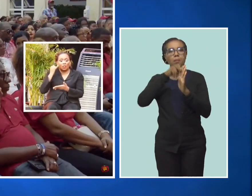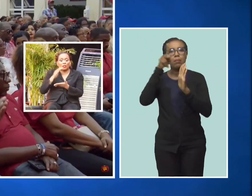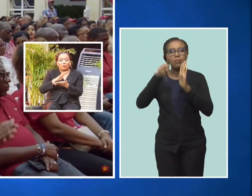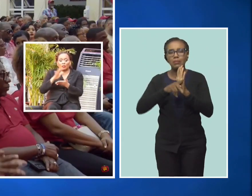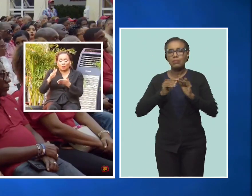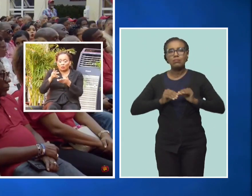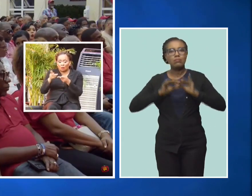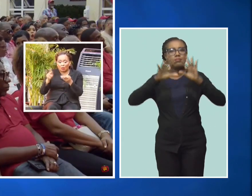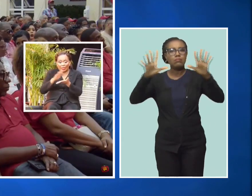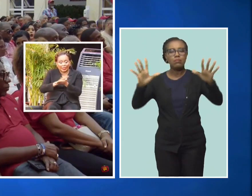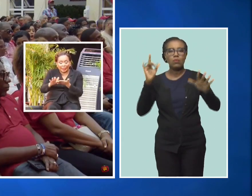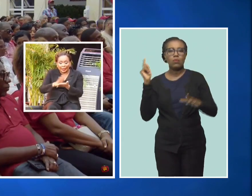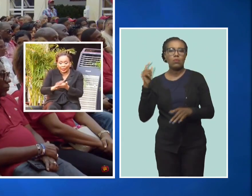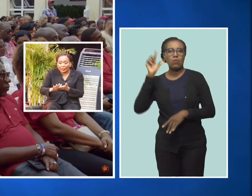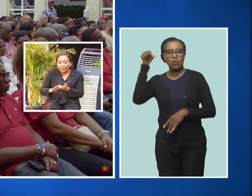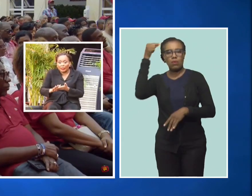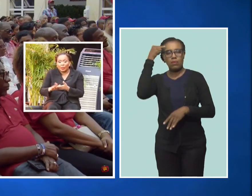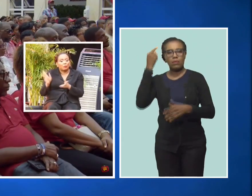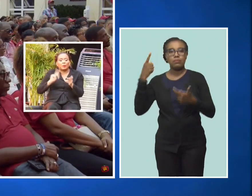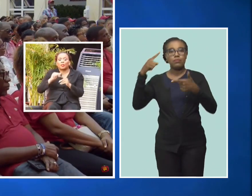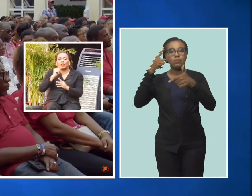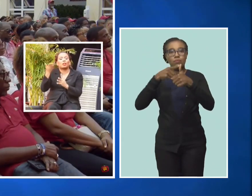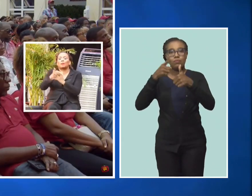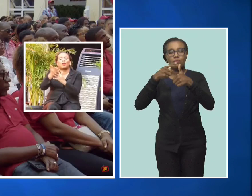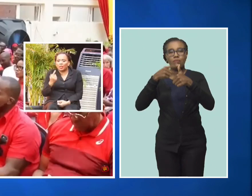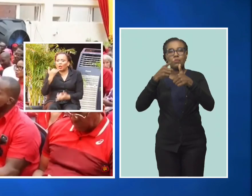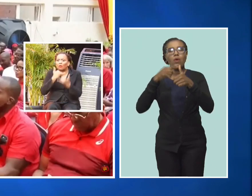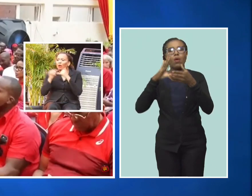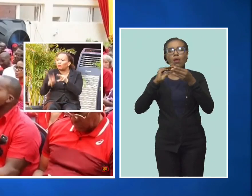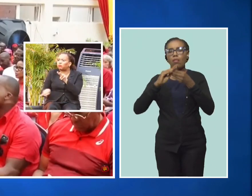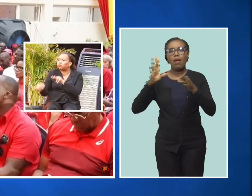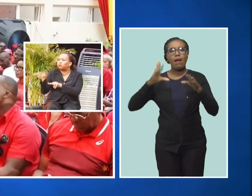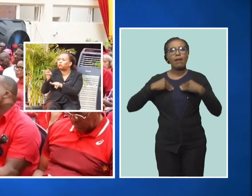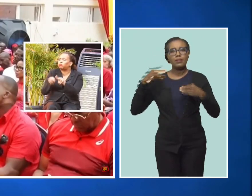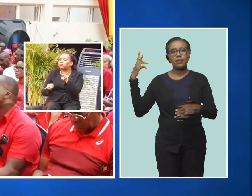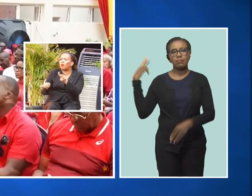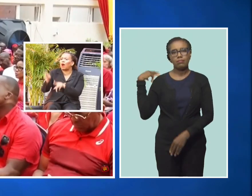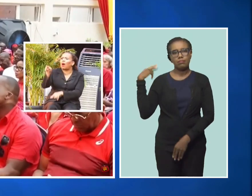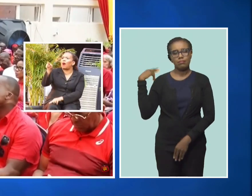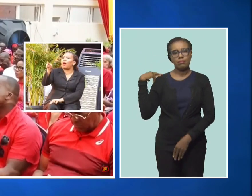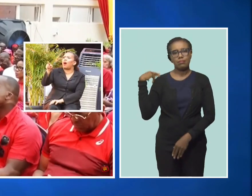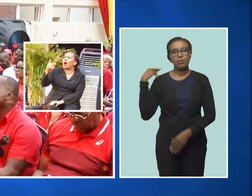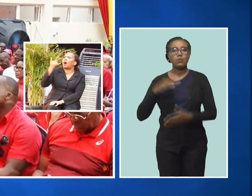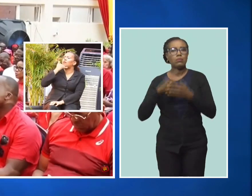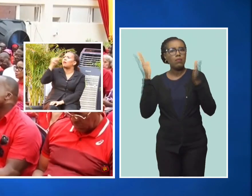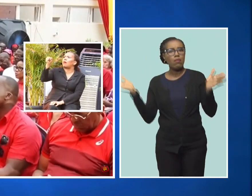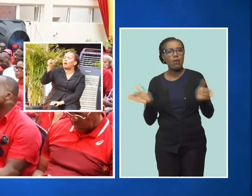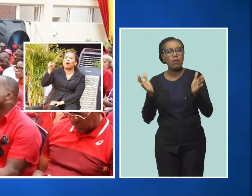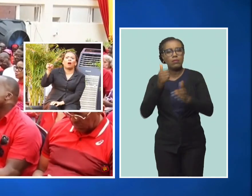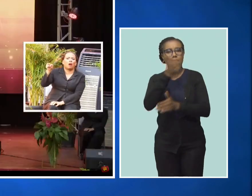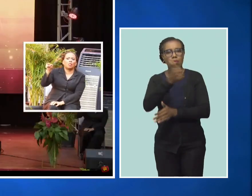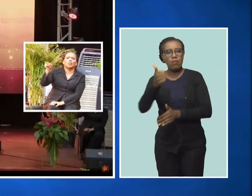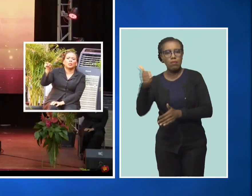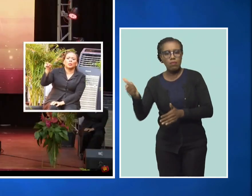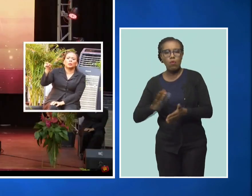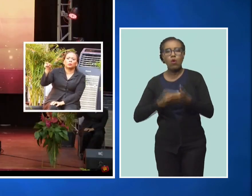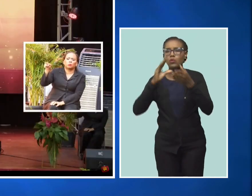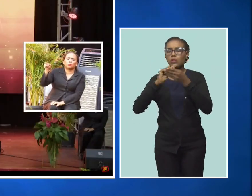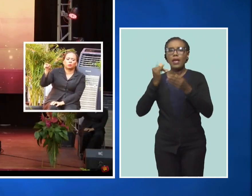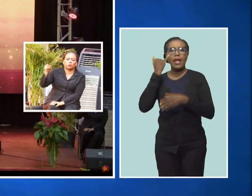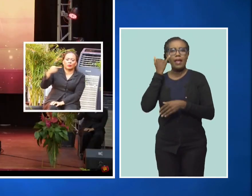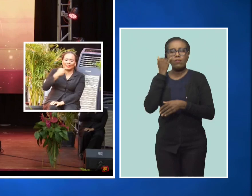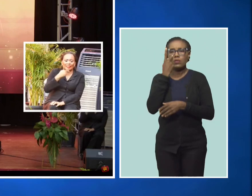of Barbados. The first principle is voices of accountability, which she encourages every Bajan to speak up and